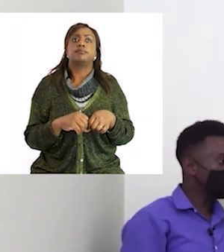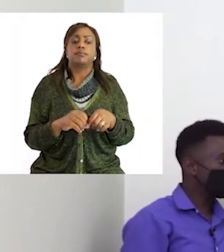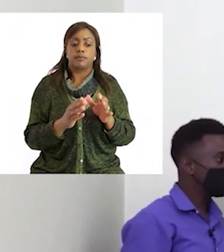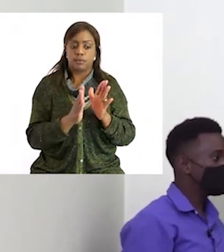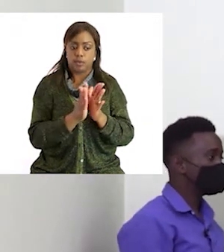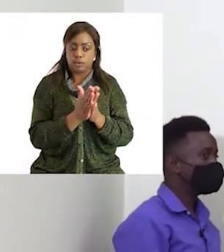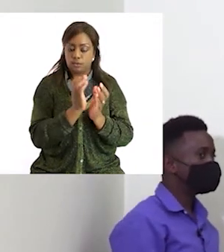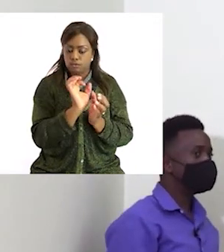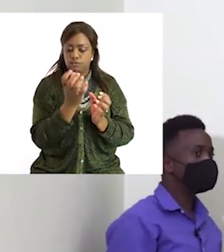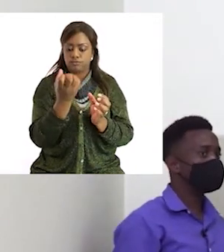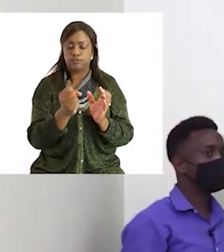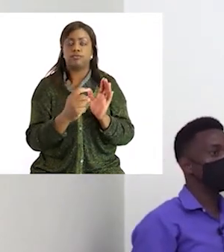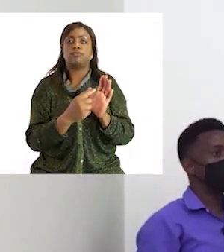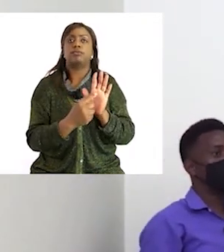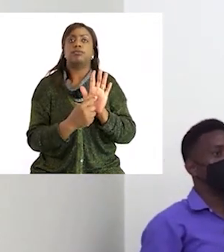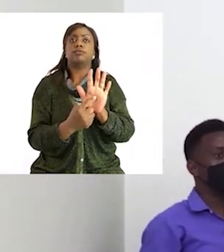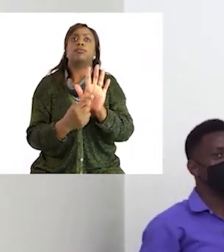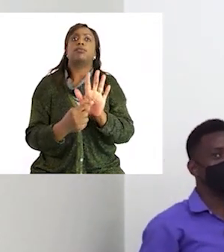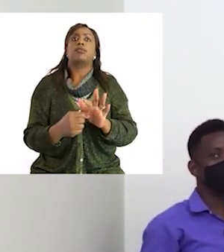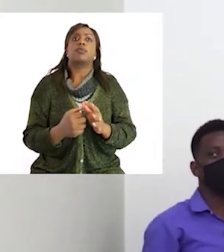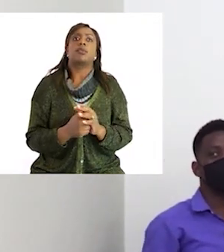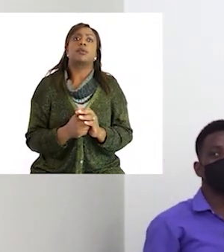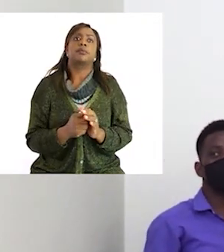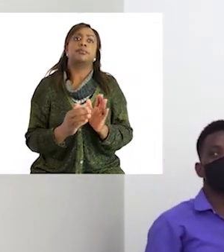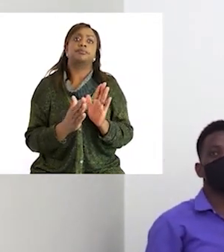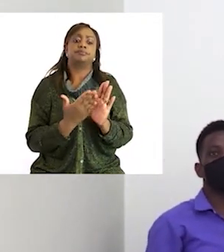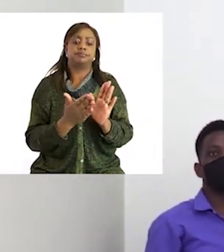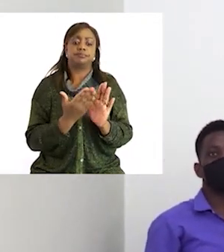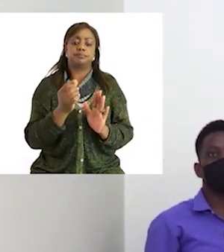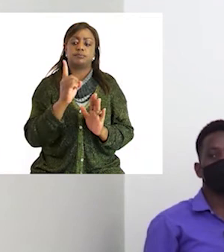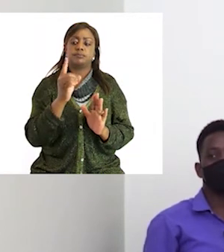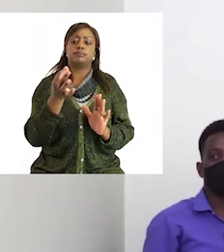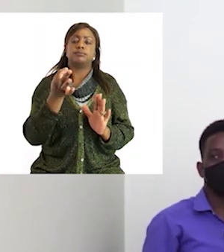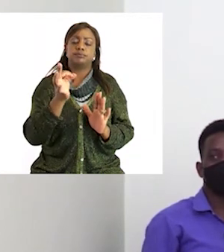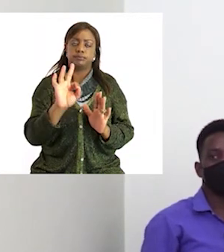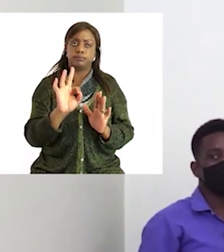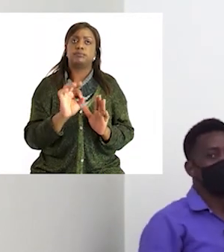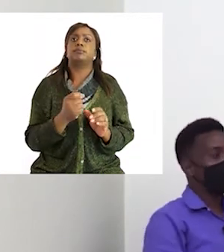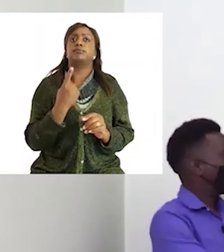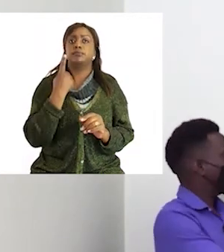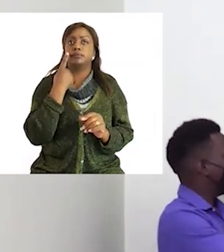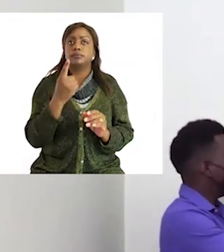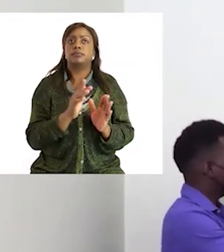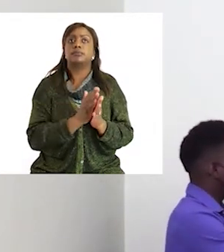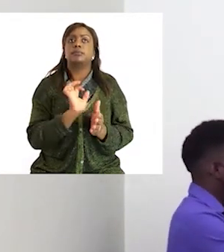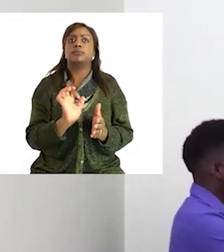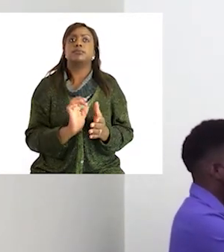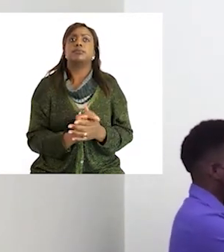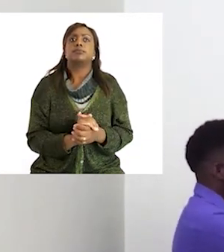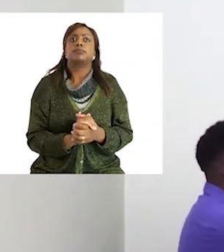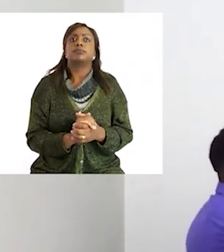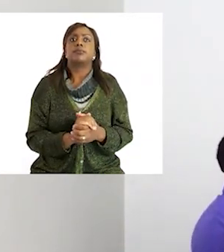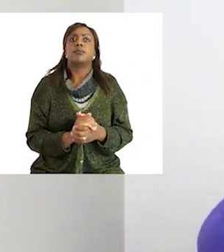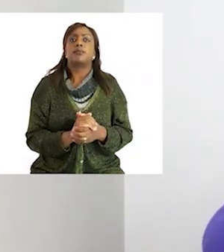to your book on page 19 and you will be able to see the structures there. Okay, the next structure